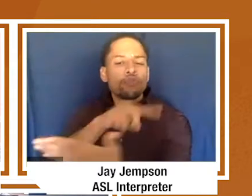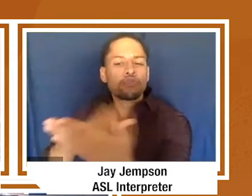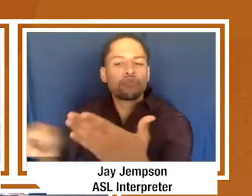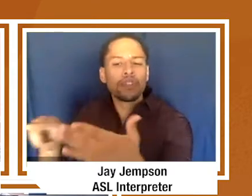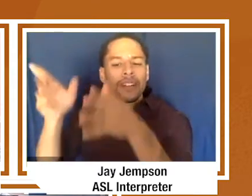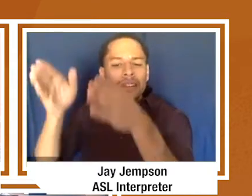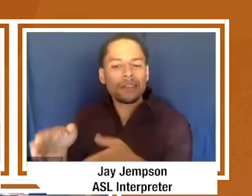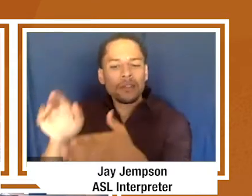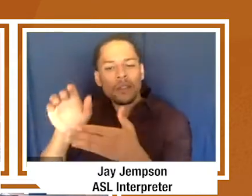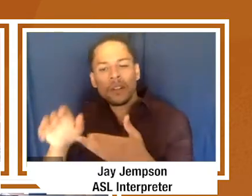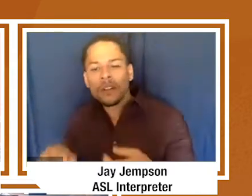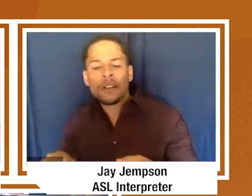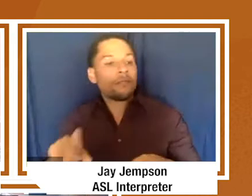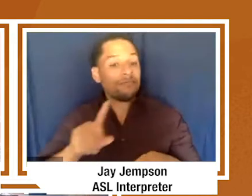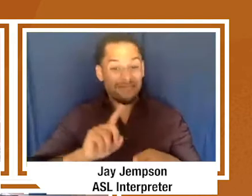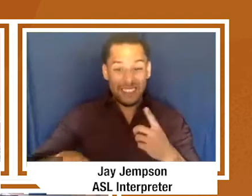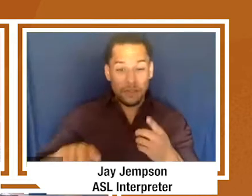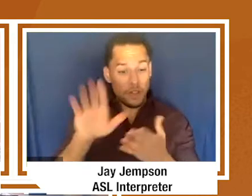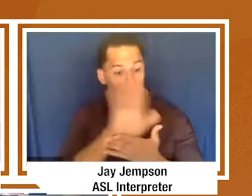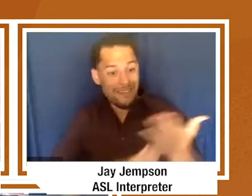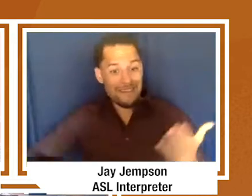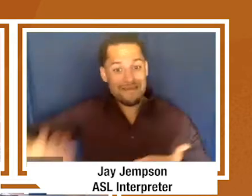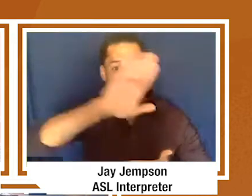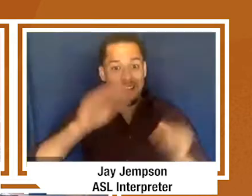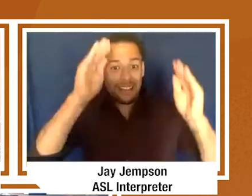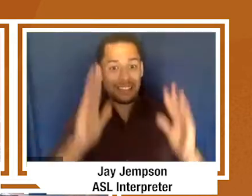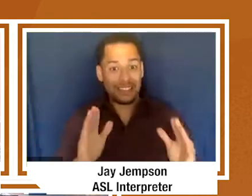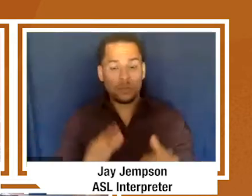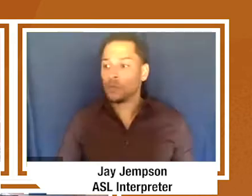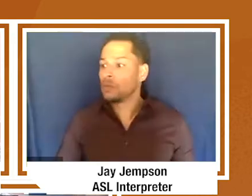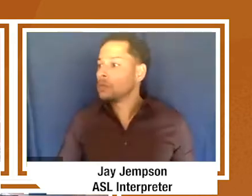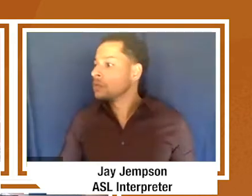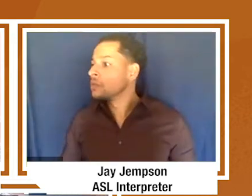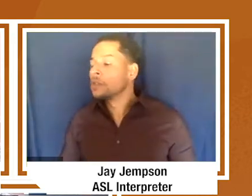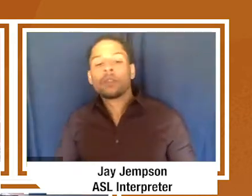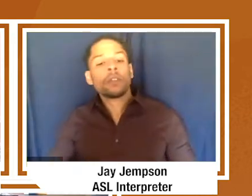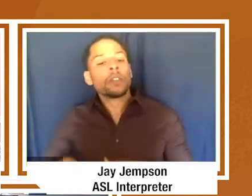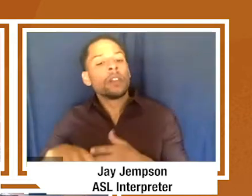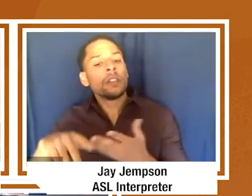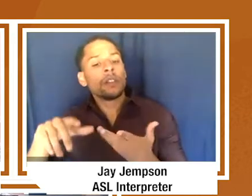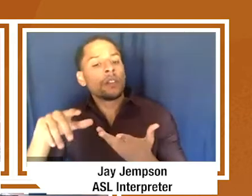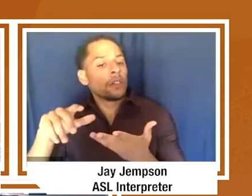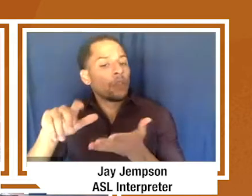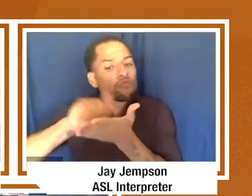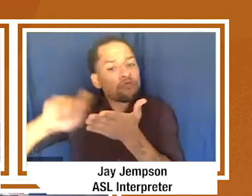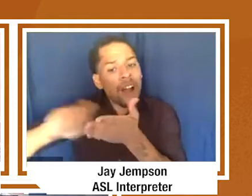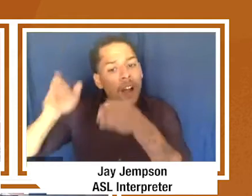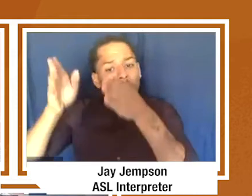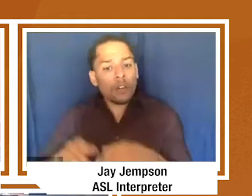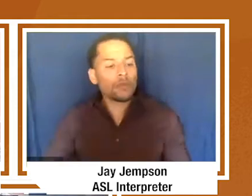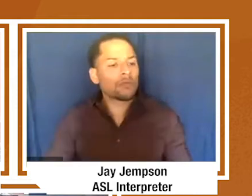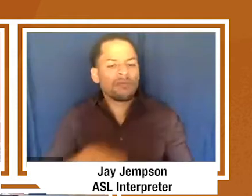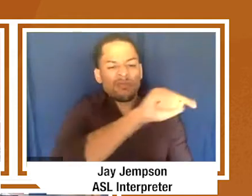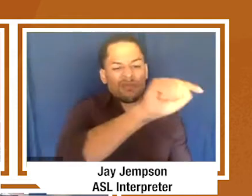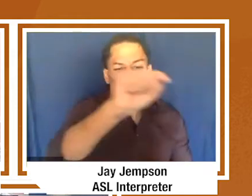Called out academicians. We called out the scholars, the folks, the journalists, everyone. This is